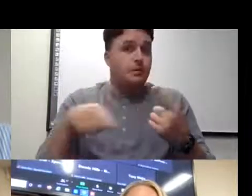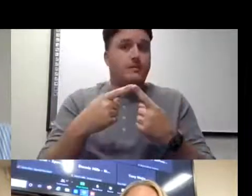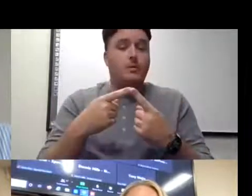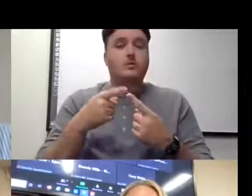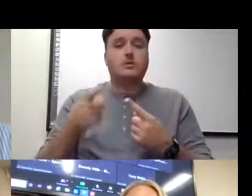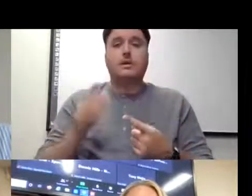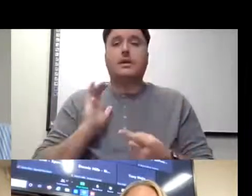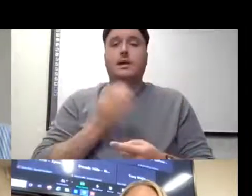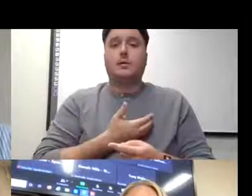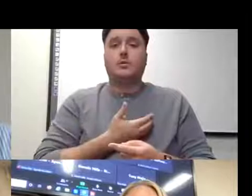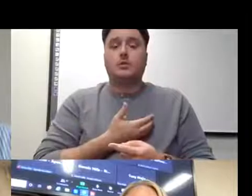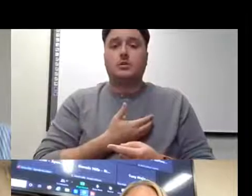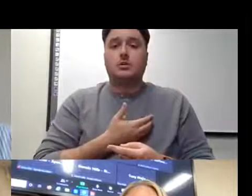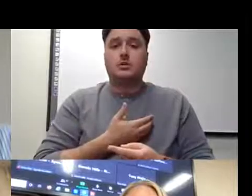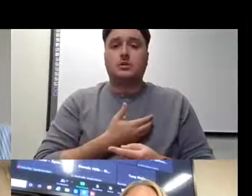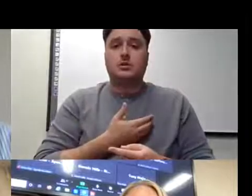of our